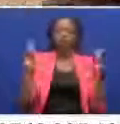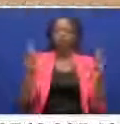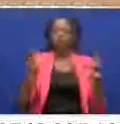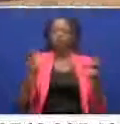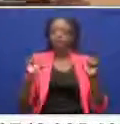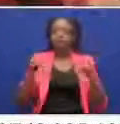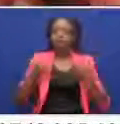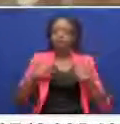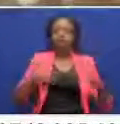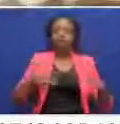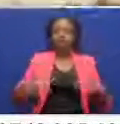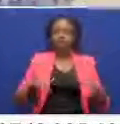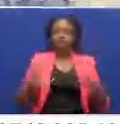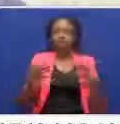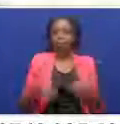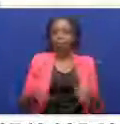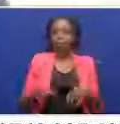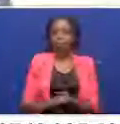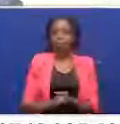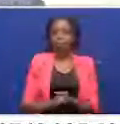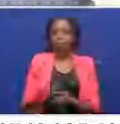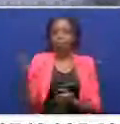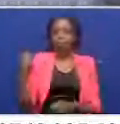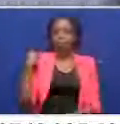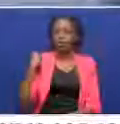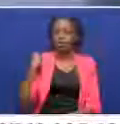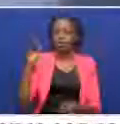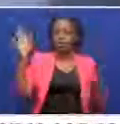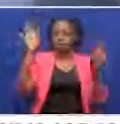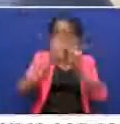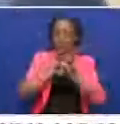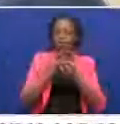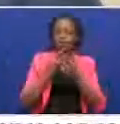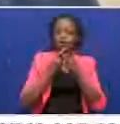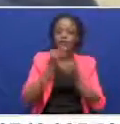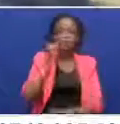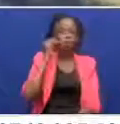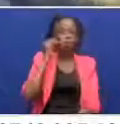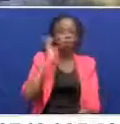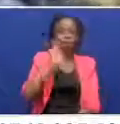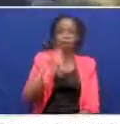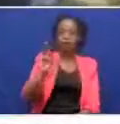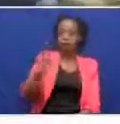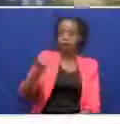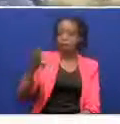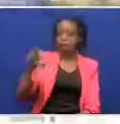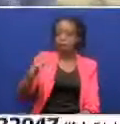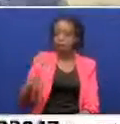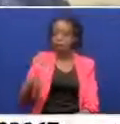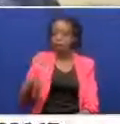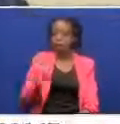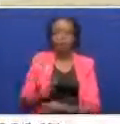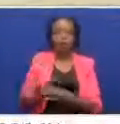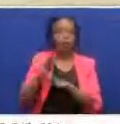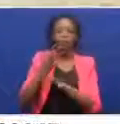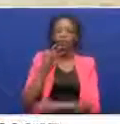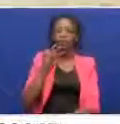cause tension. Jana usiku polisi wameenda kwa Oscar Sudi. Polisi zaidi ya 300